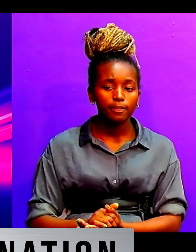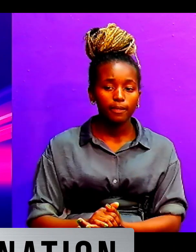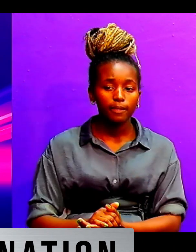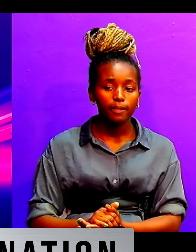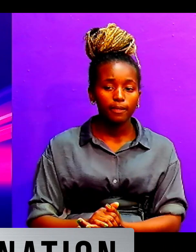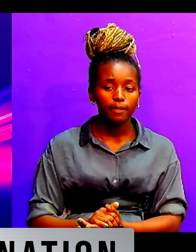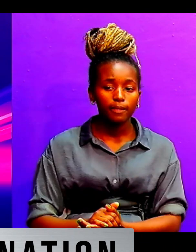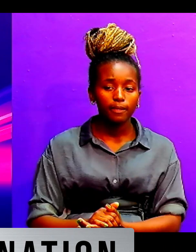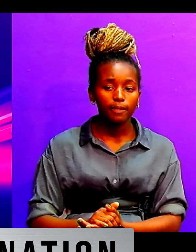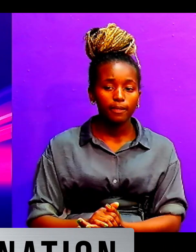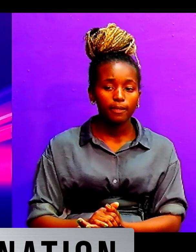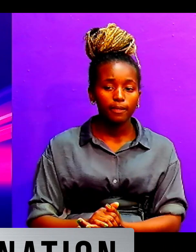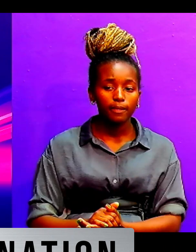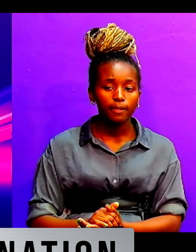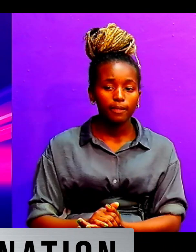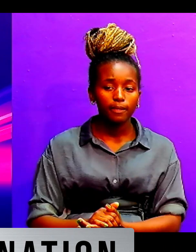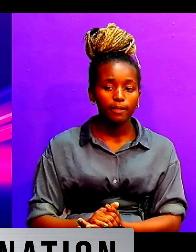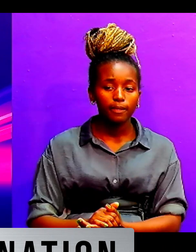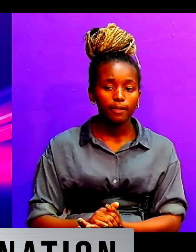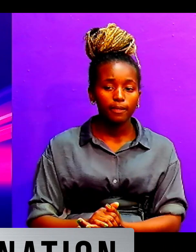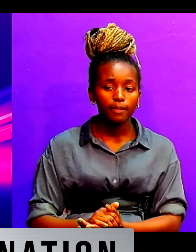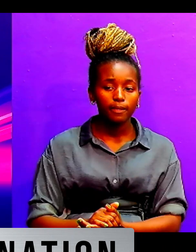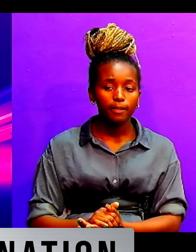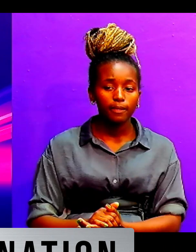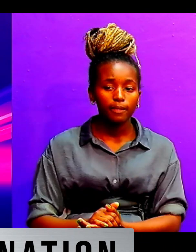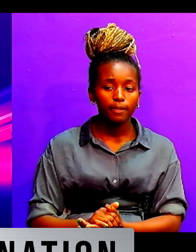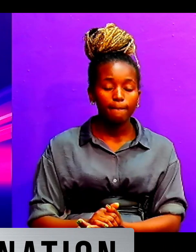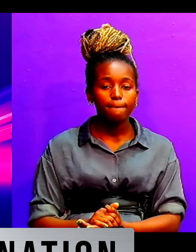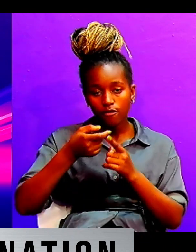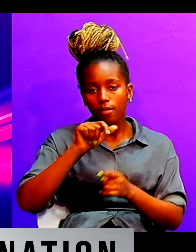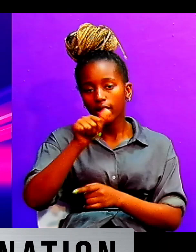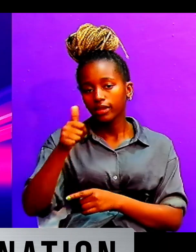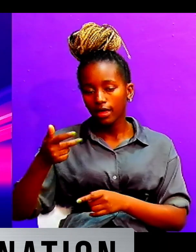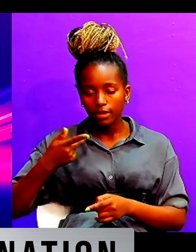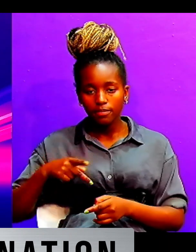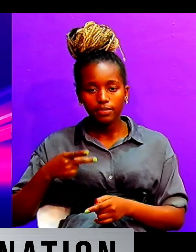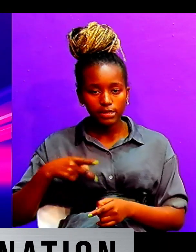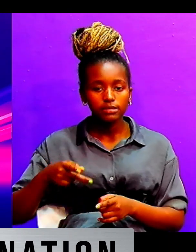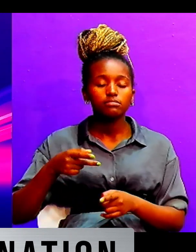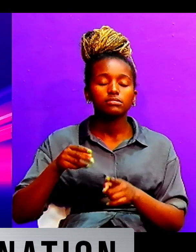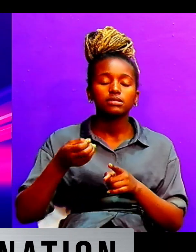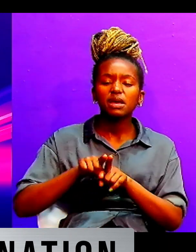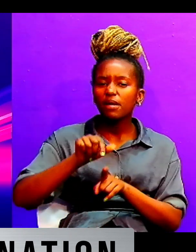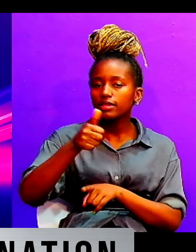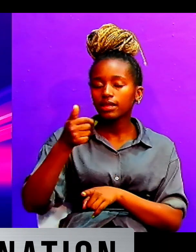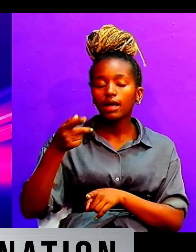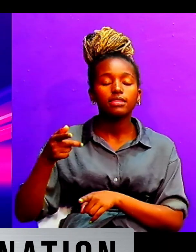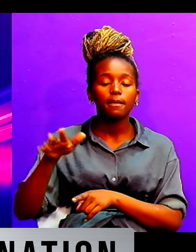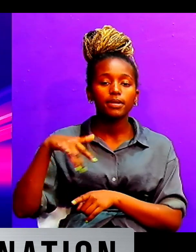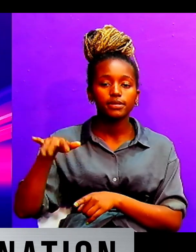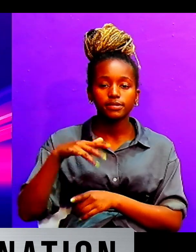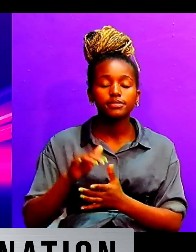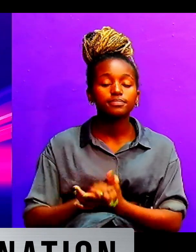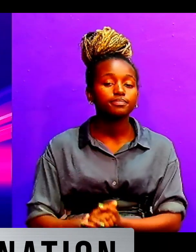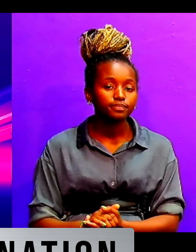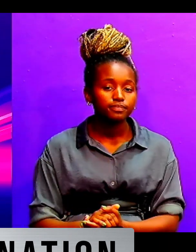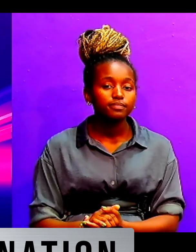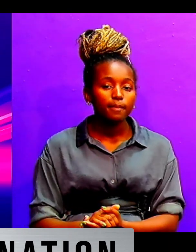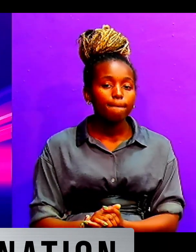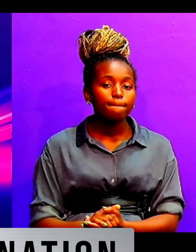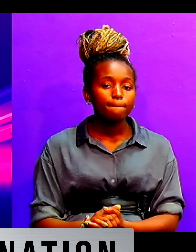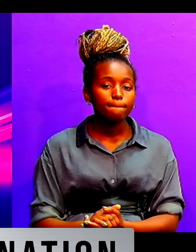happening in other parts of the world. Yes. Let's say like the United States of America. And because